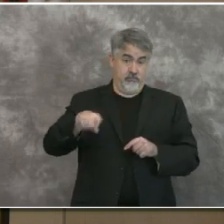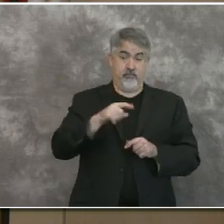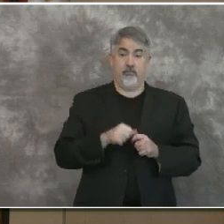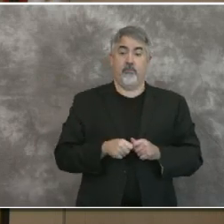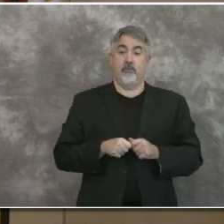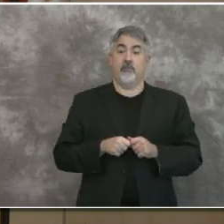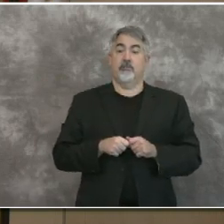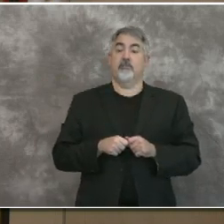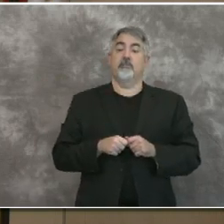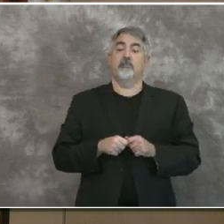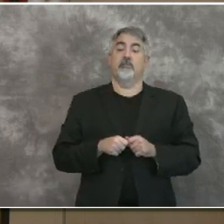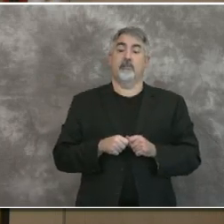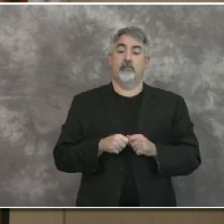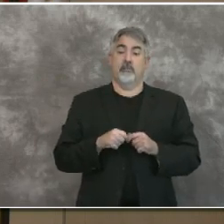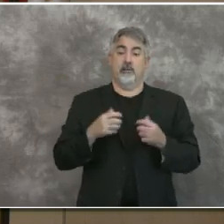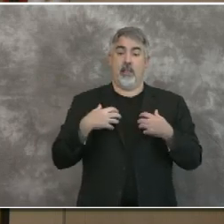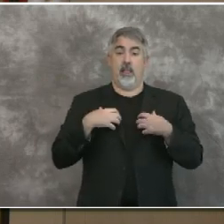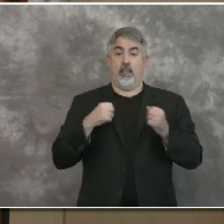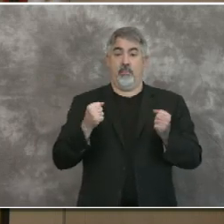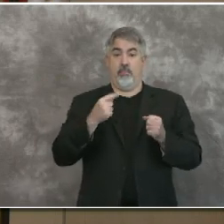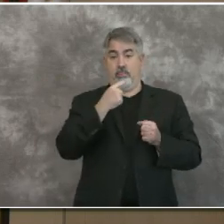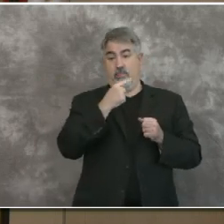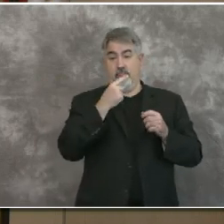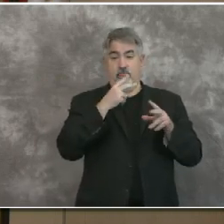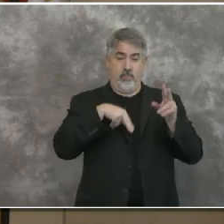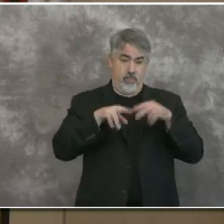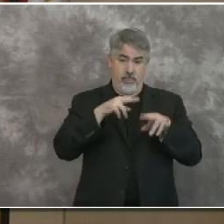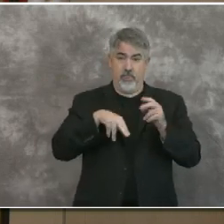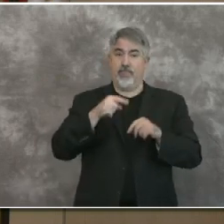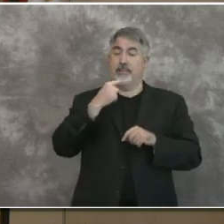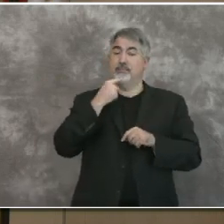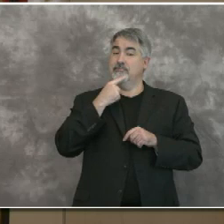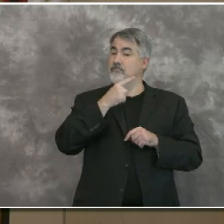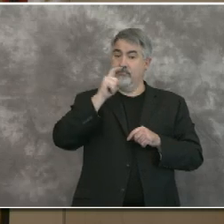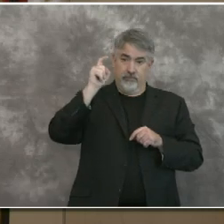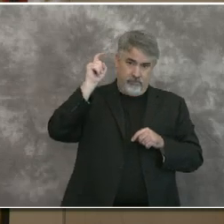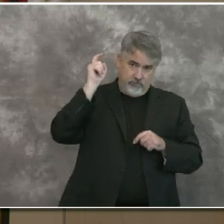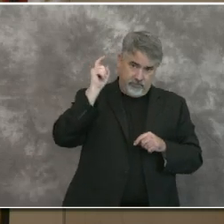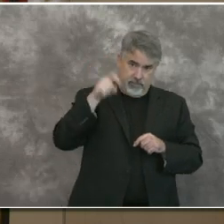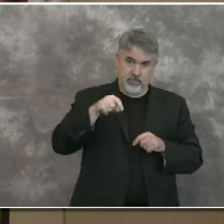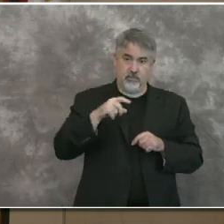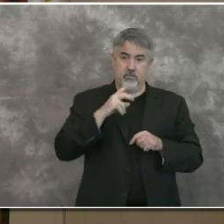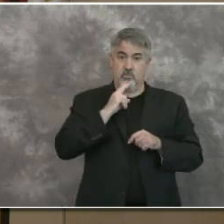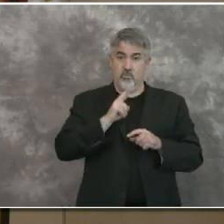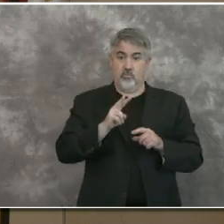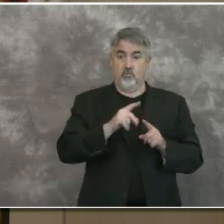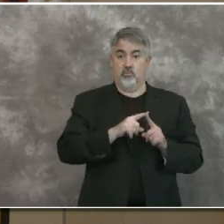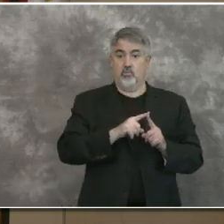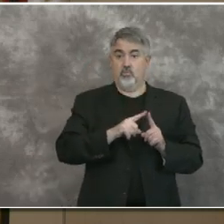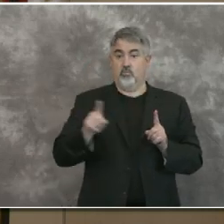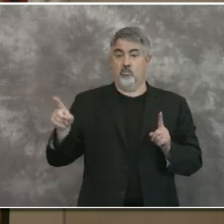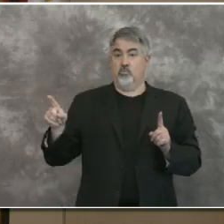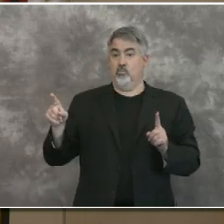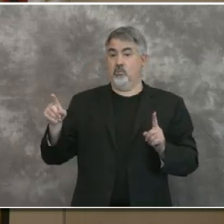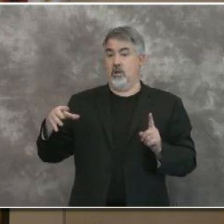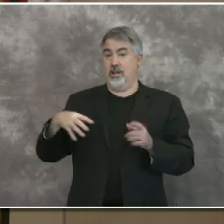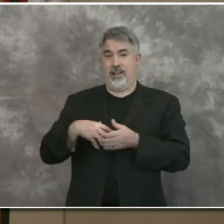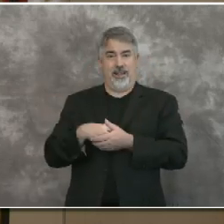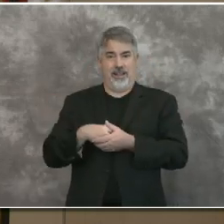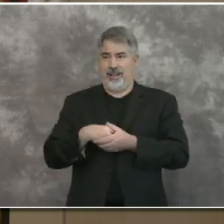officer's order right now states that individuals 2 years of age and older, when they are out in public,